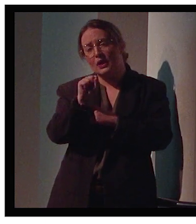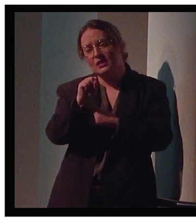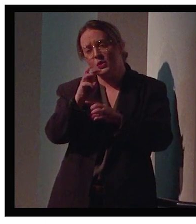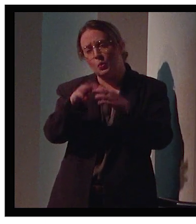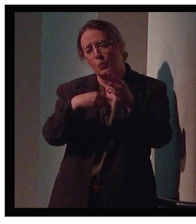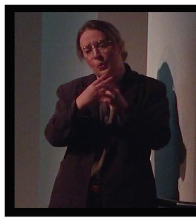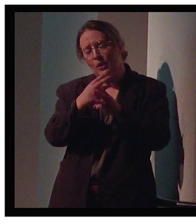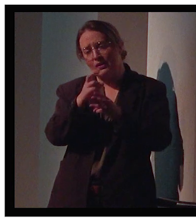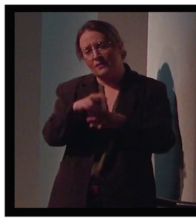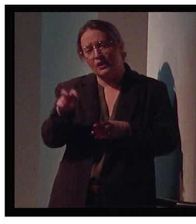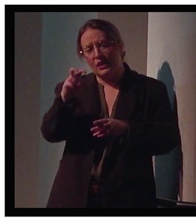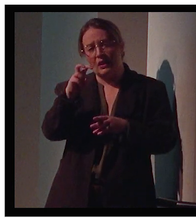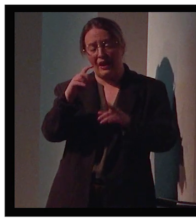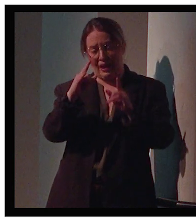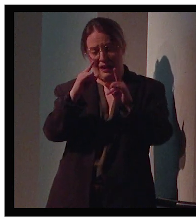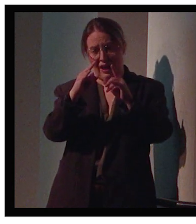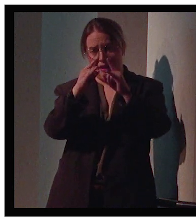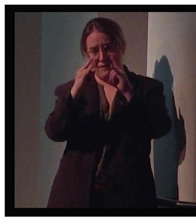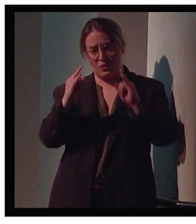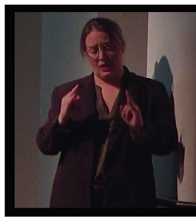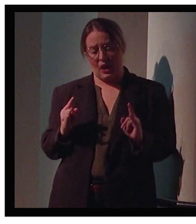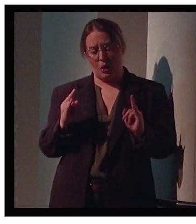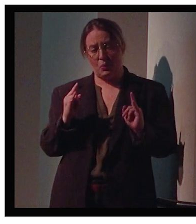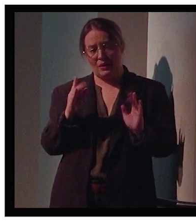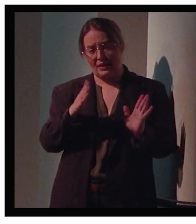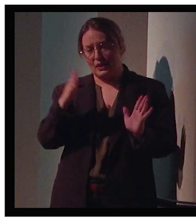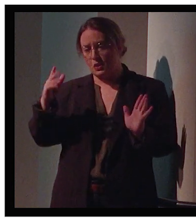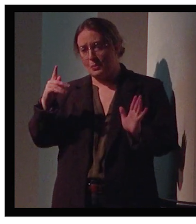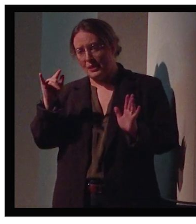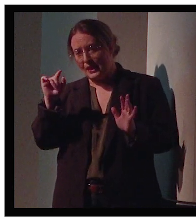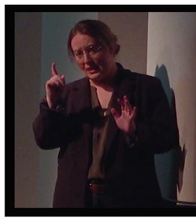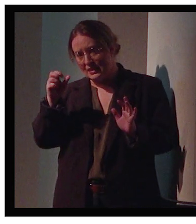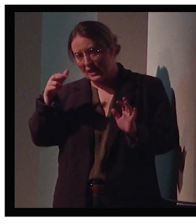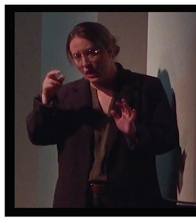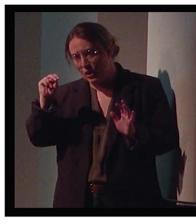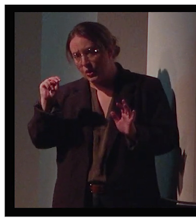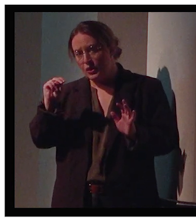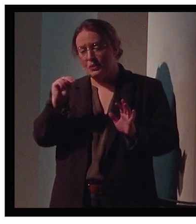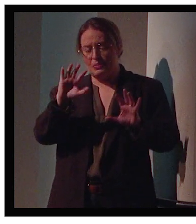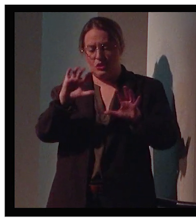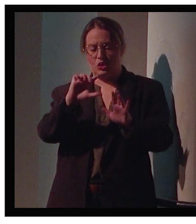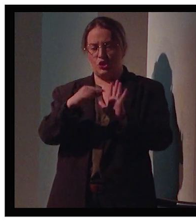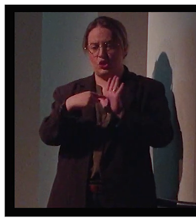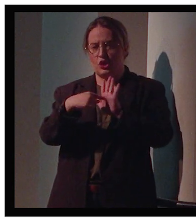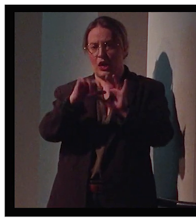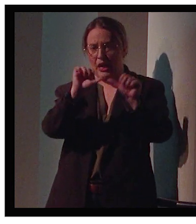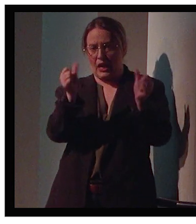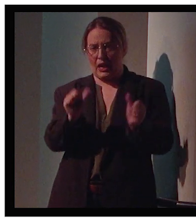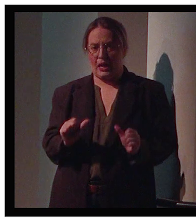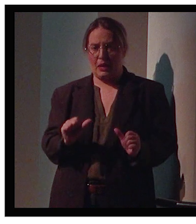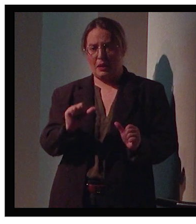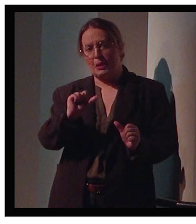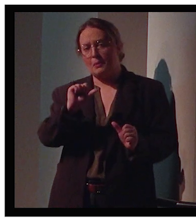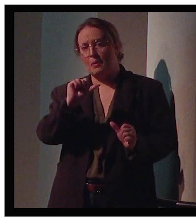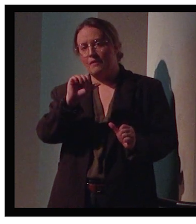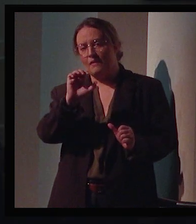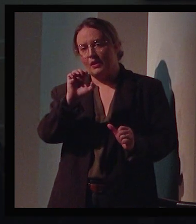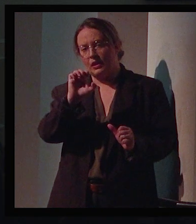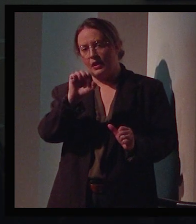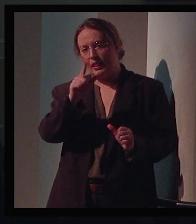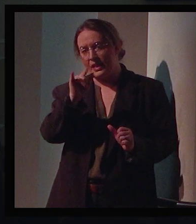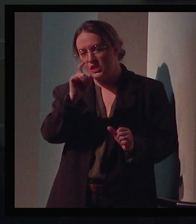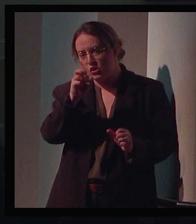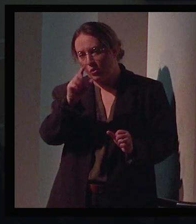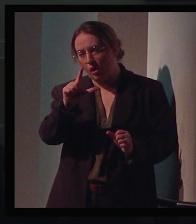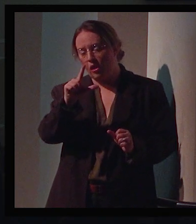to a planetarium in the shape of a celestial globe. The pairing of these two symbols evokes Paris's global importance